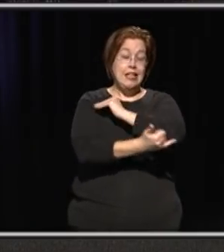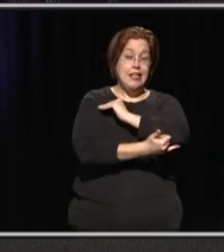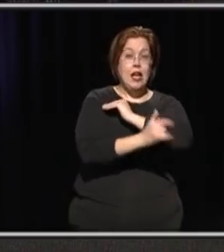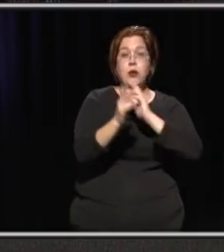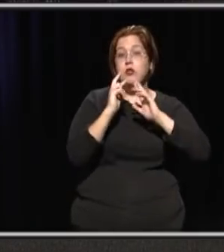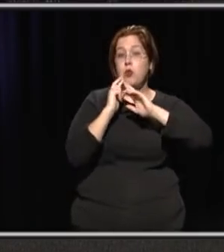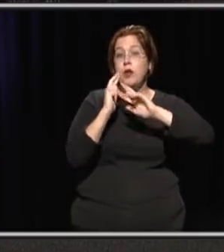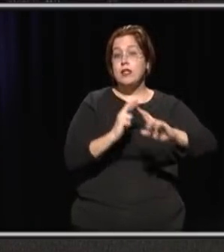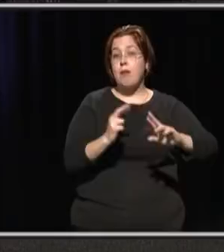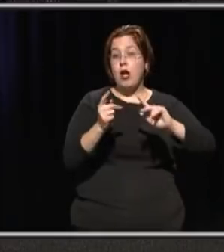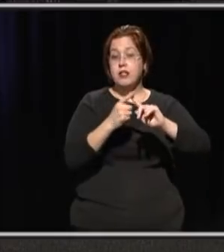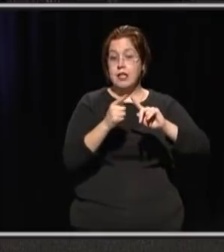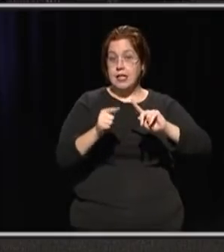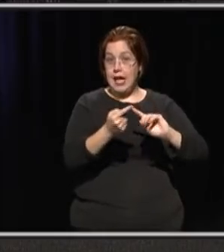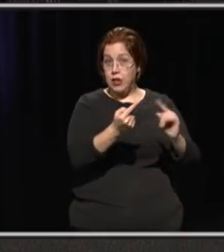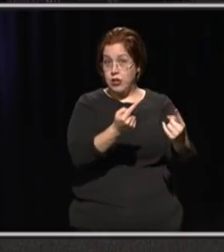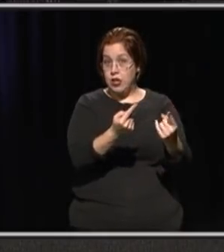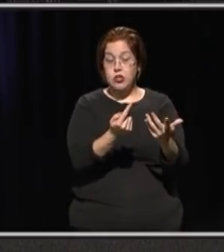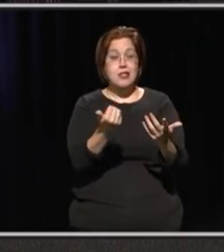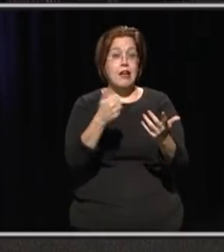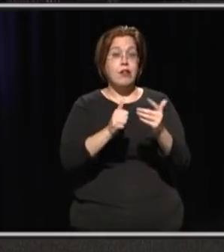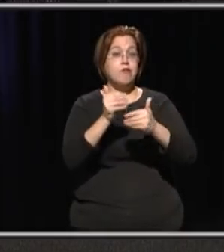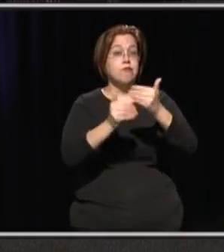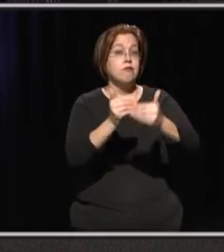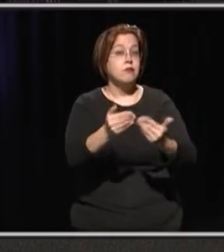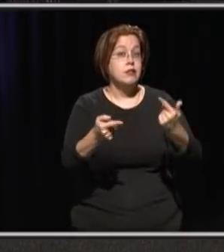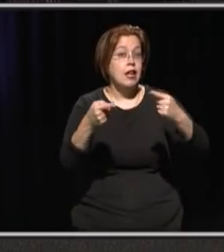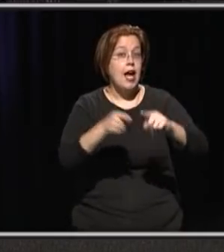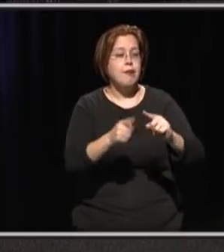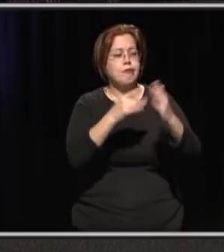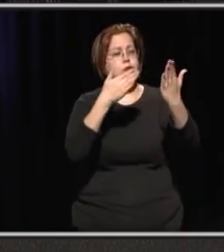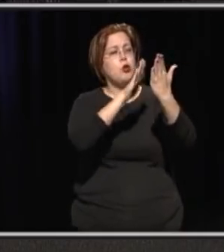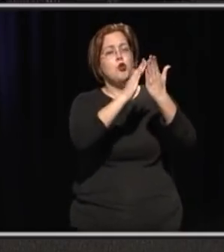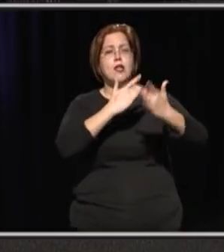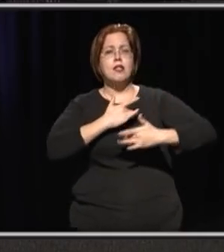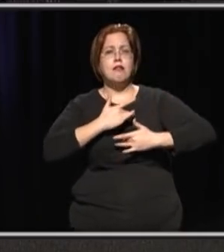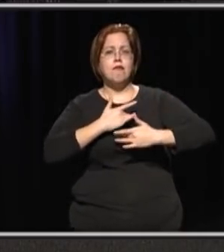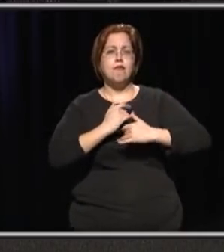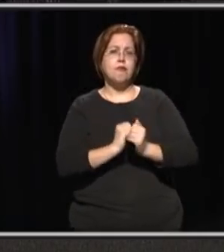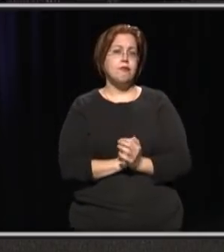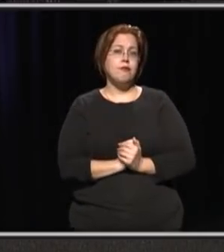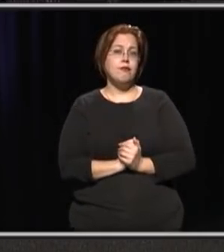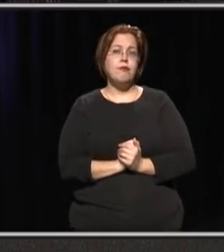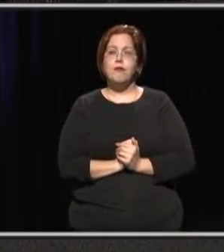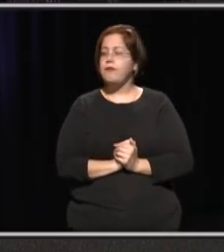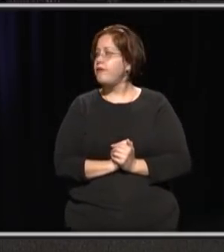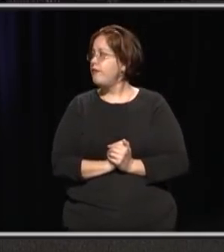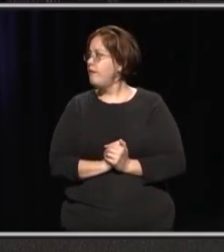to these allegations, and have any steps been taken to address these concerns?